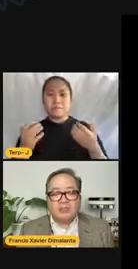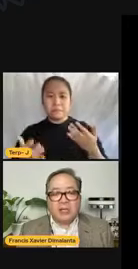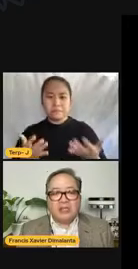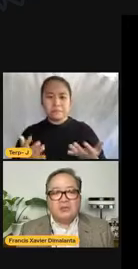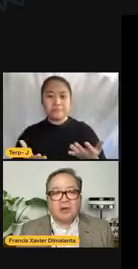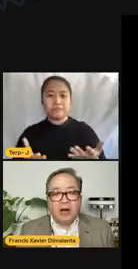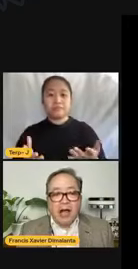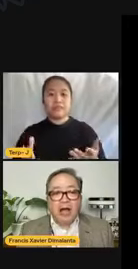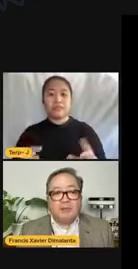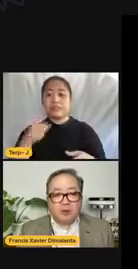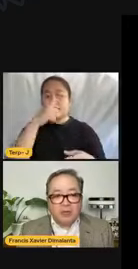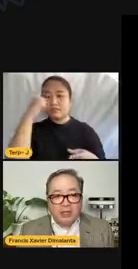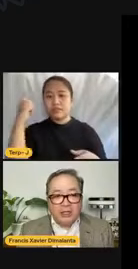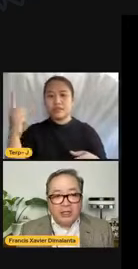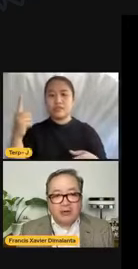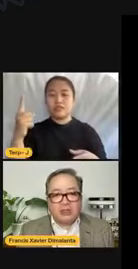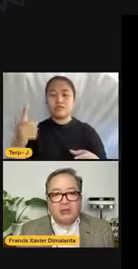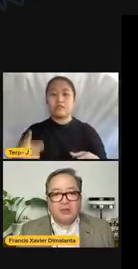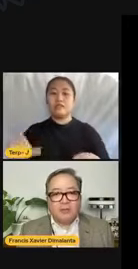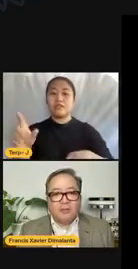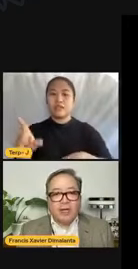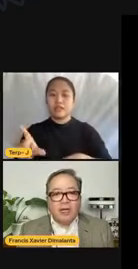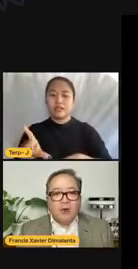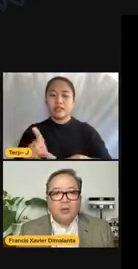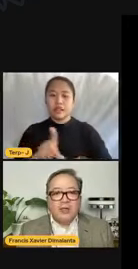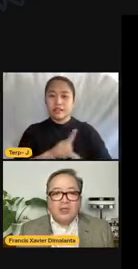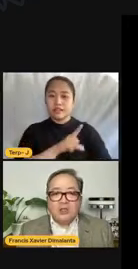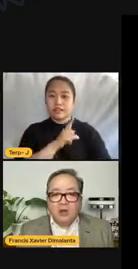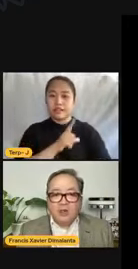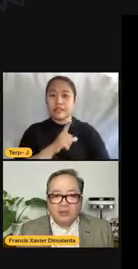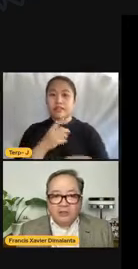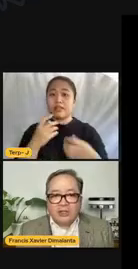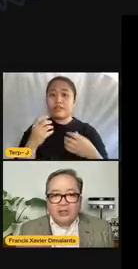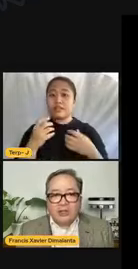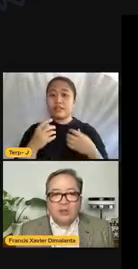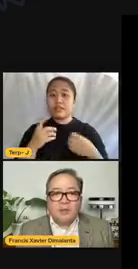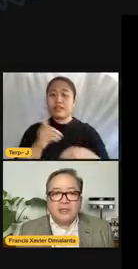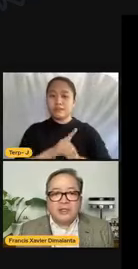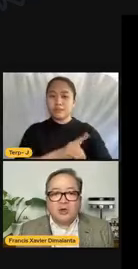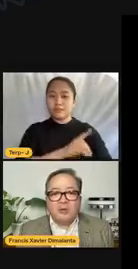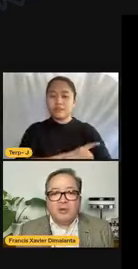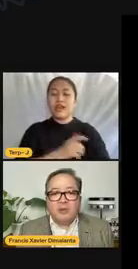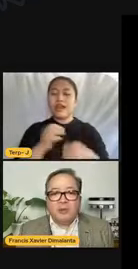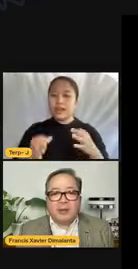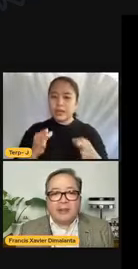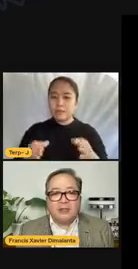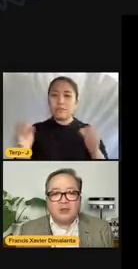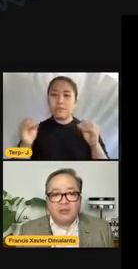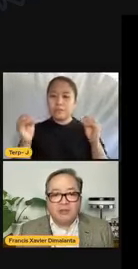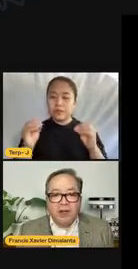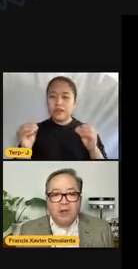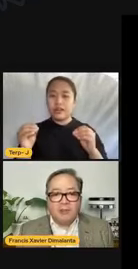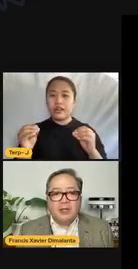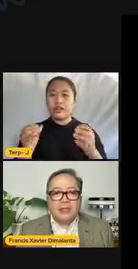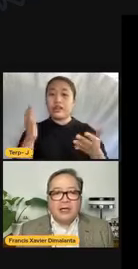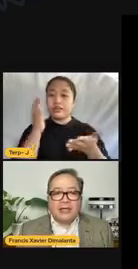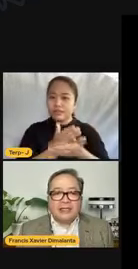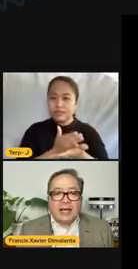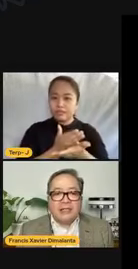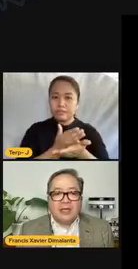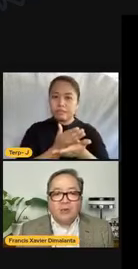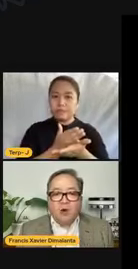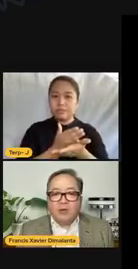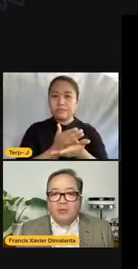which explains for hypotonia in Down syndrome. When there is no intervention, compensatory movement patterns will develop,